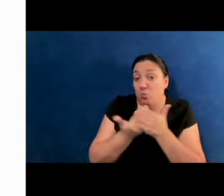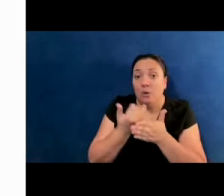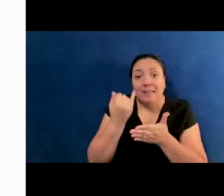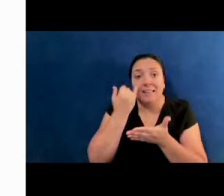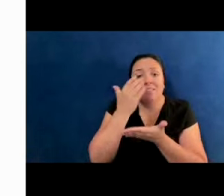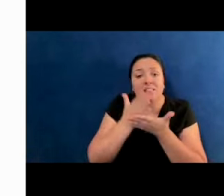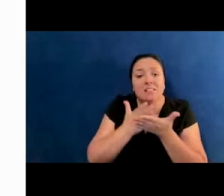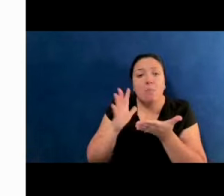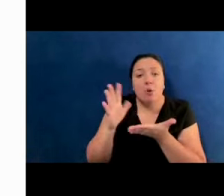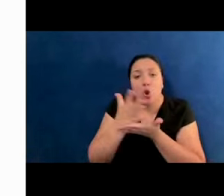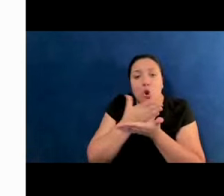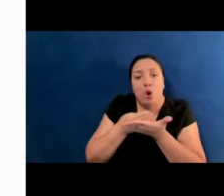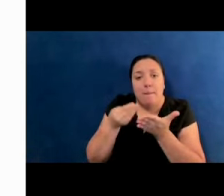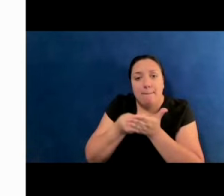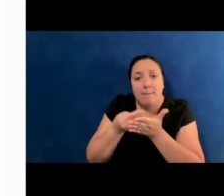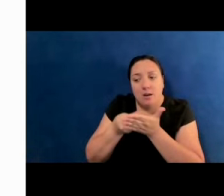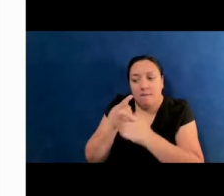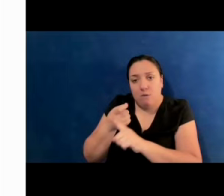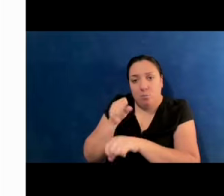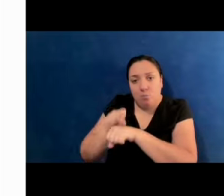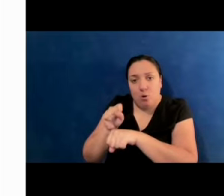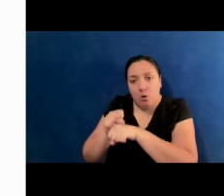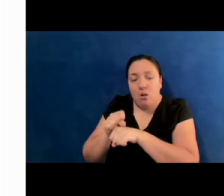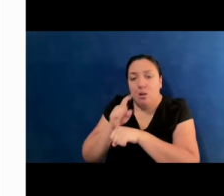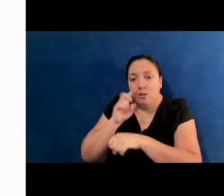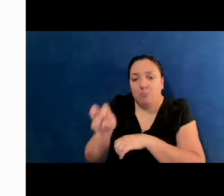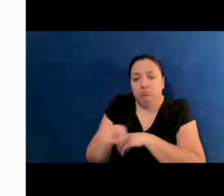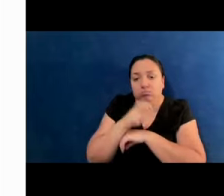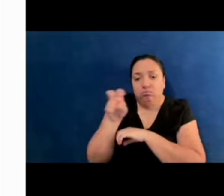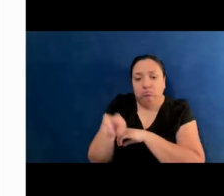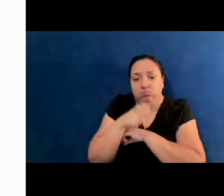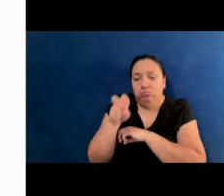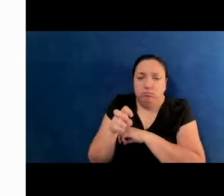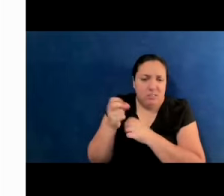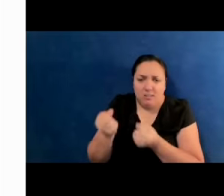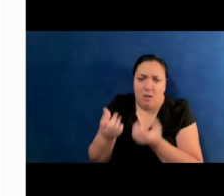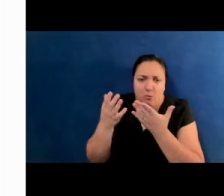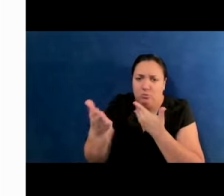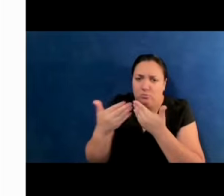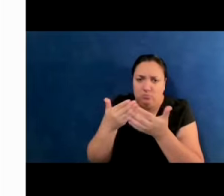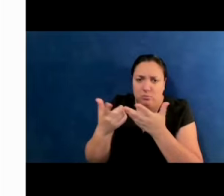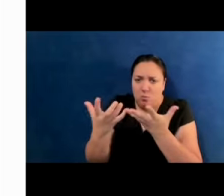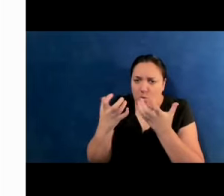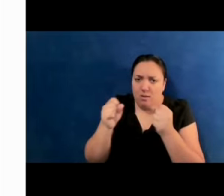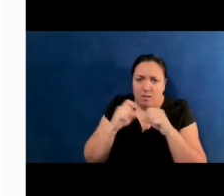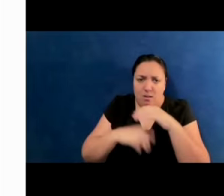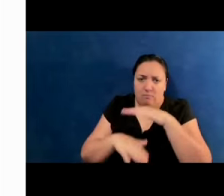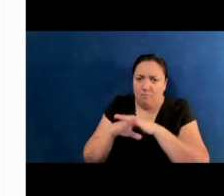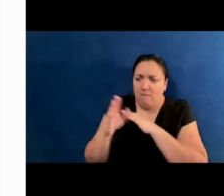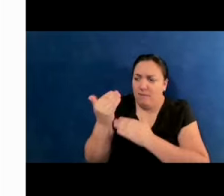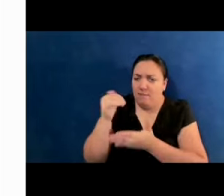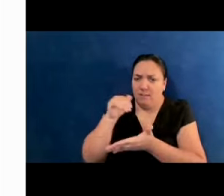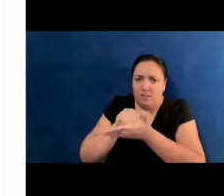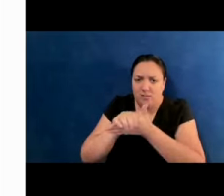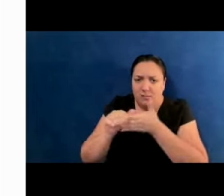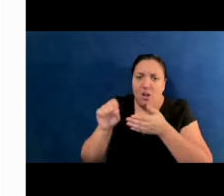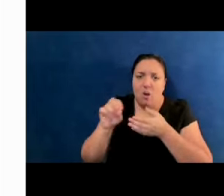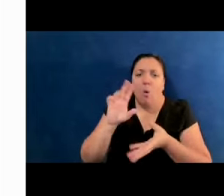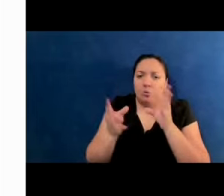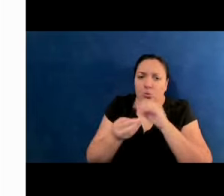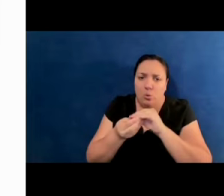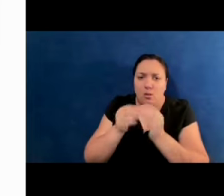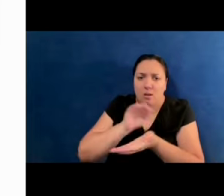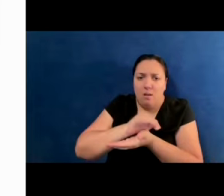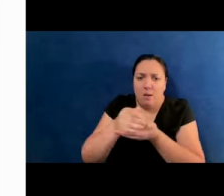some of your earned income, and you can only put as much money in there as you're earning. So it's either $15,000 or the total amount